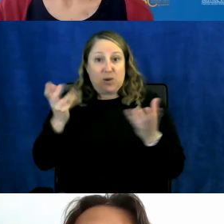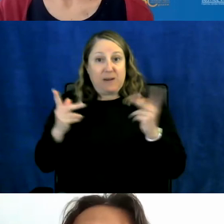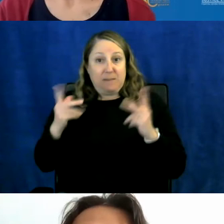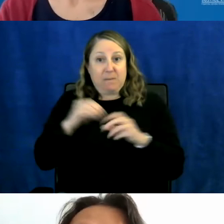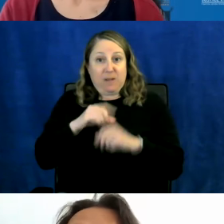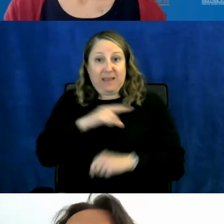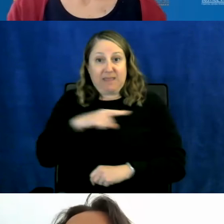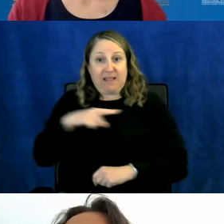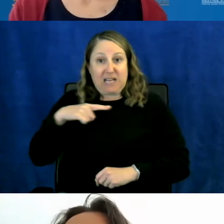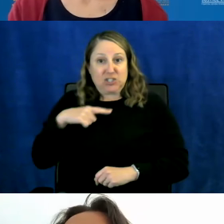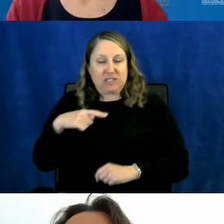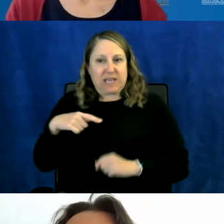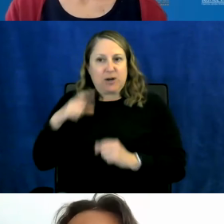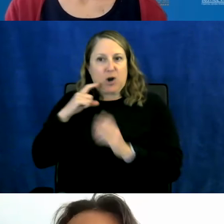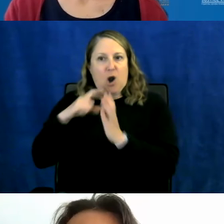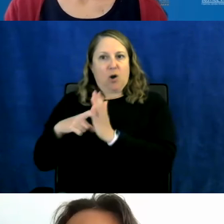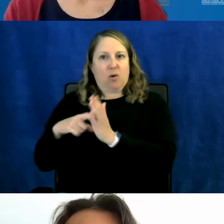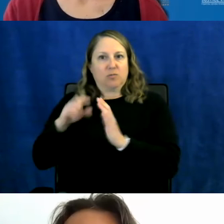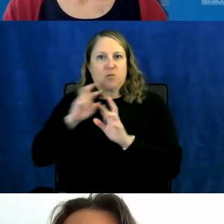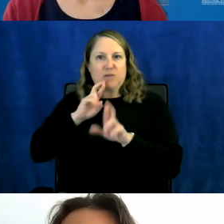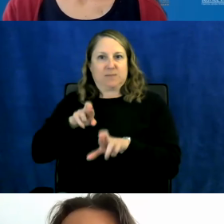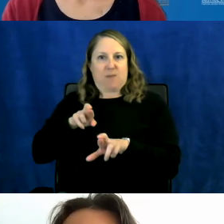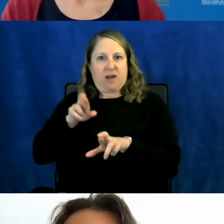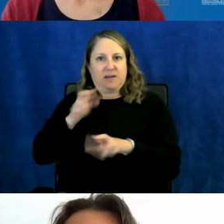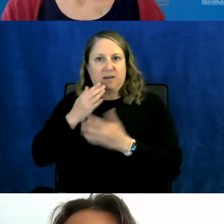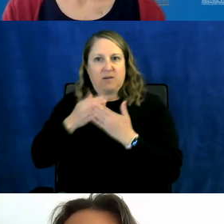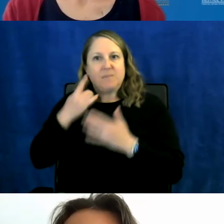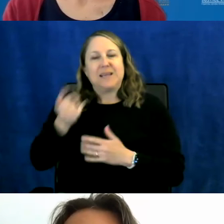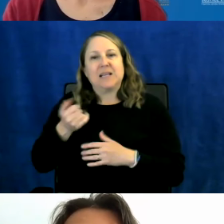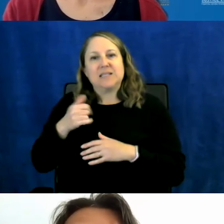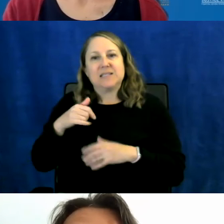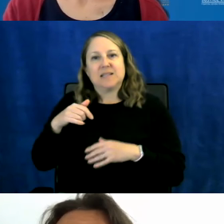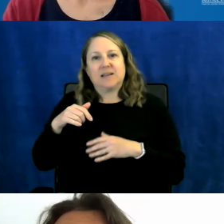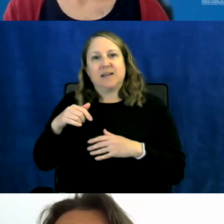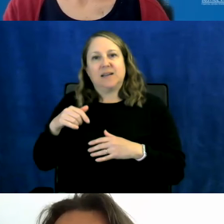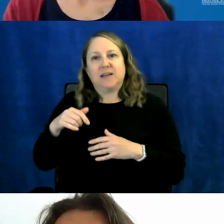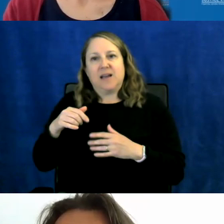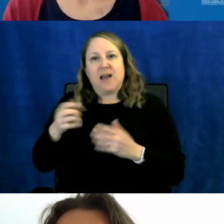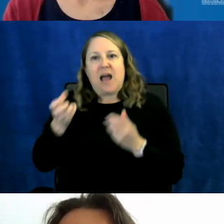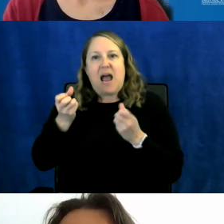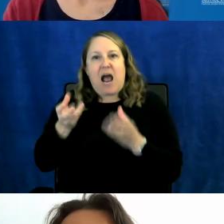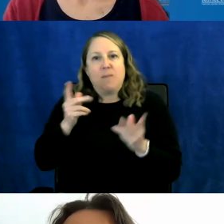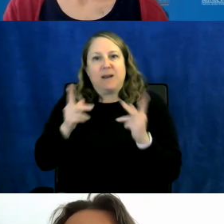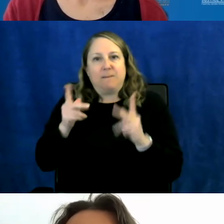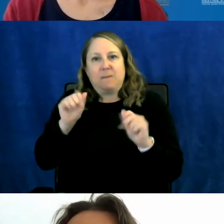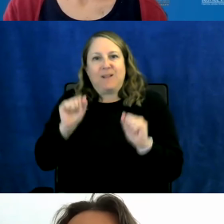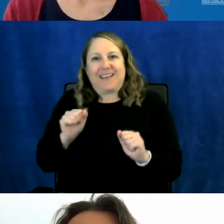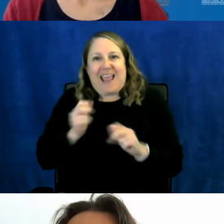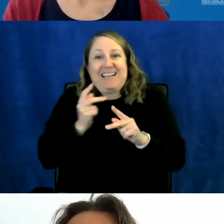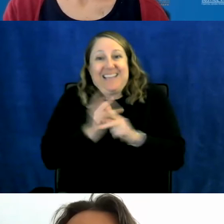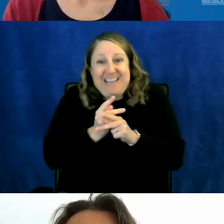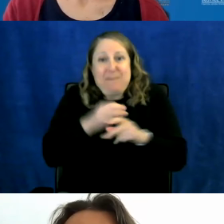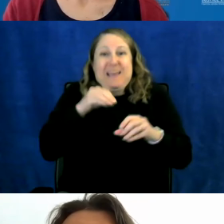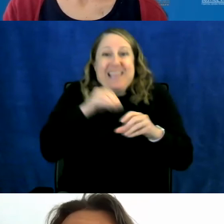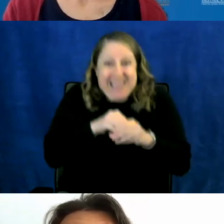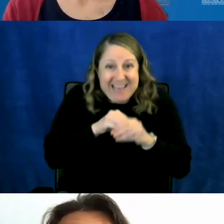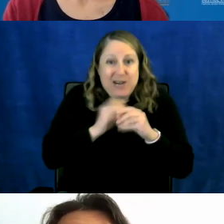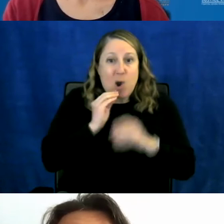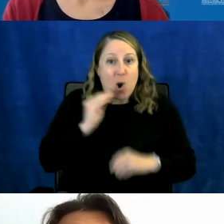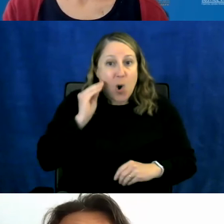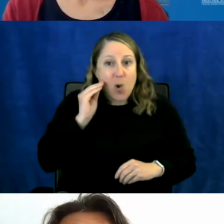legislature is because these shallow subsidies and how many people it can help remain housed, which is